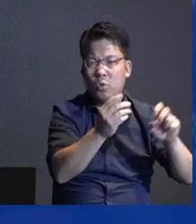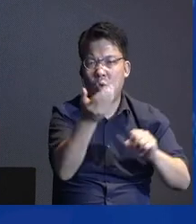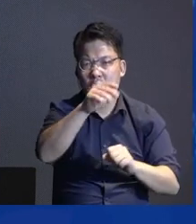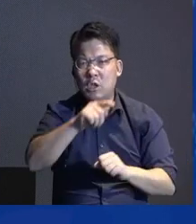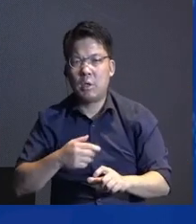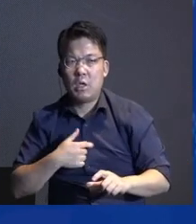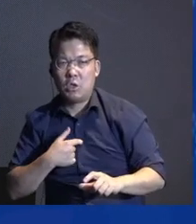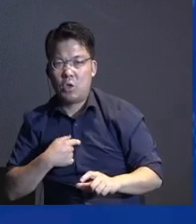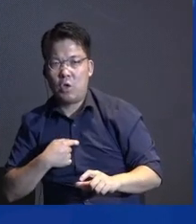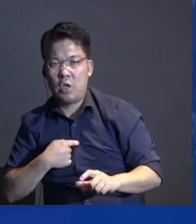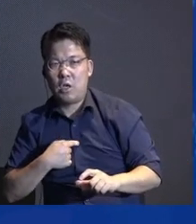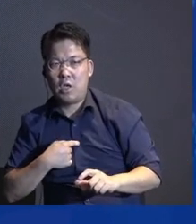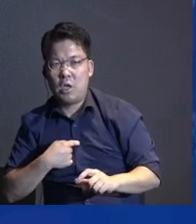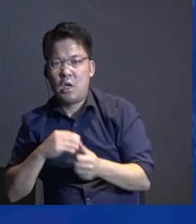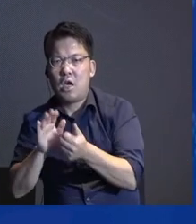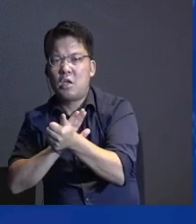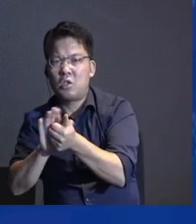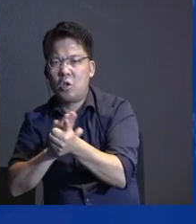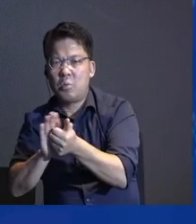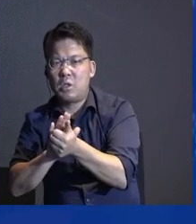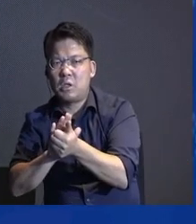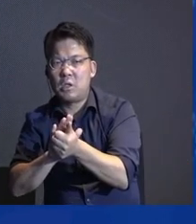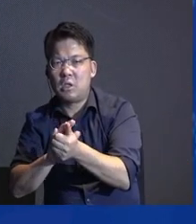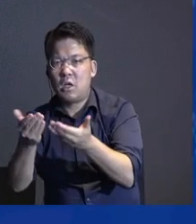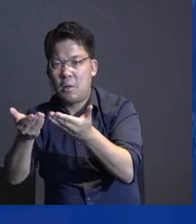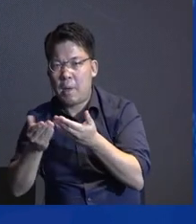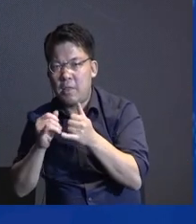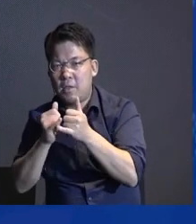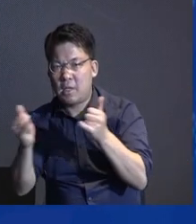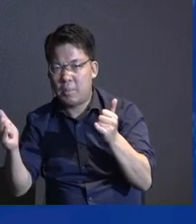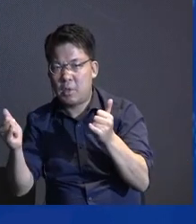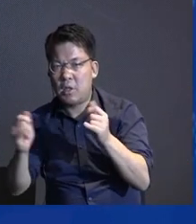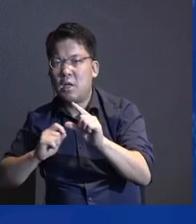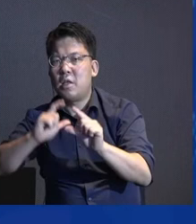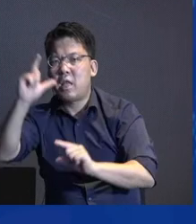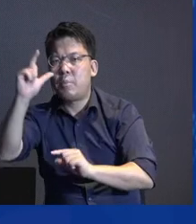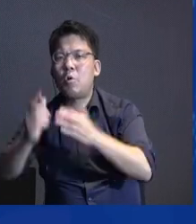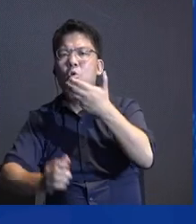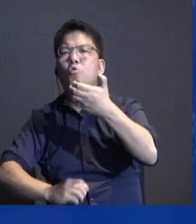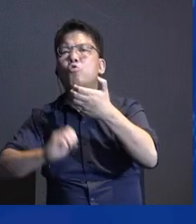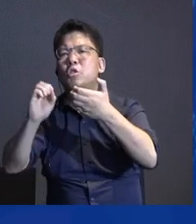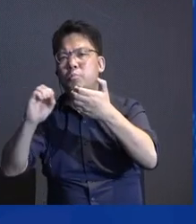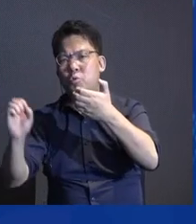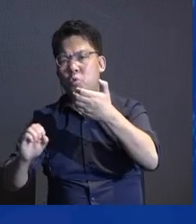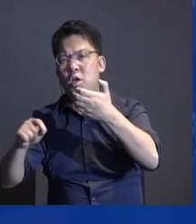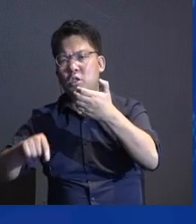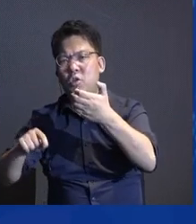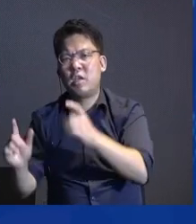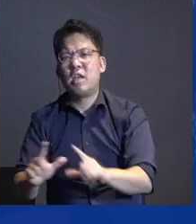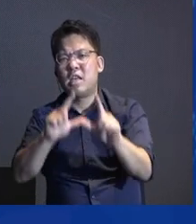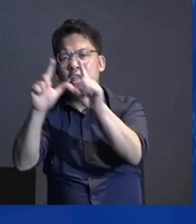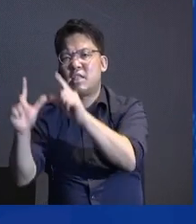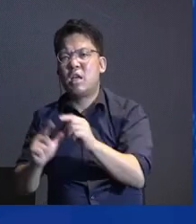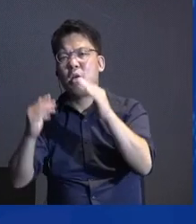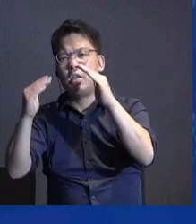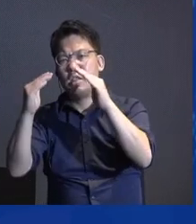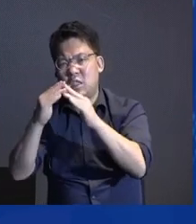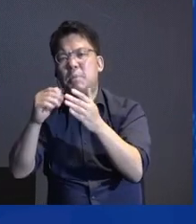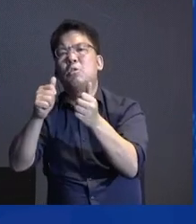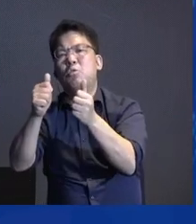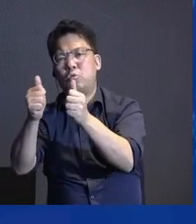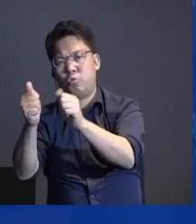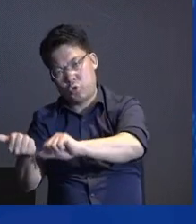The using of a housing complex is not all good, as there are many troubles with the local